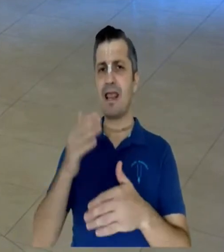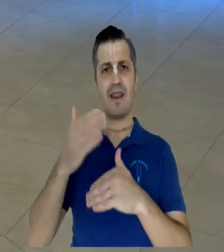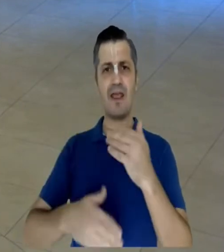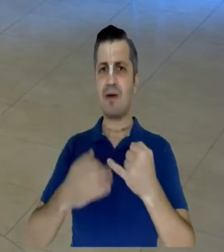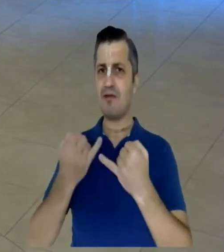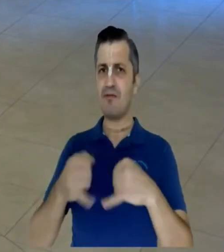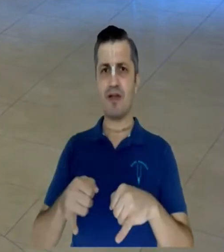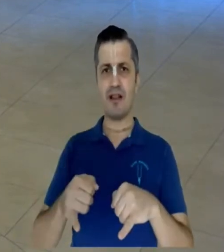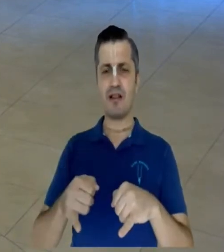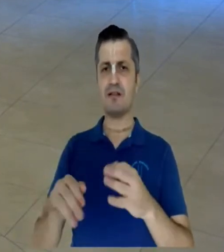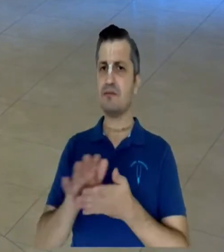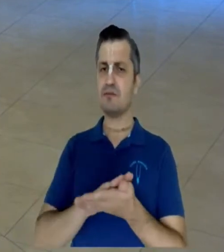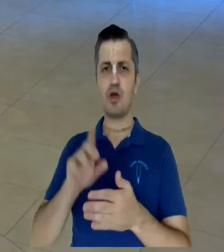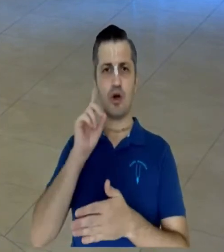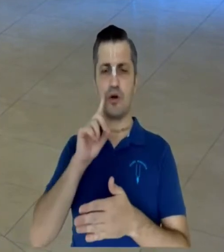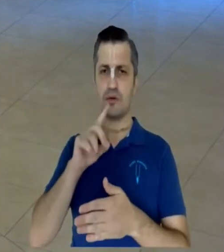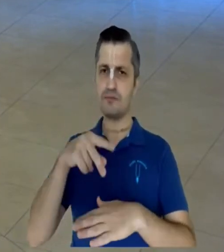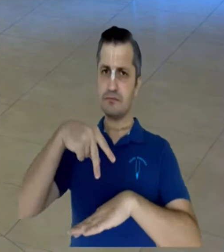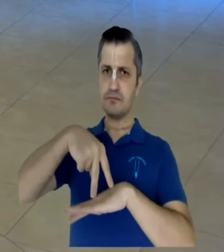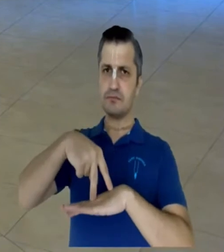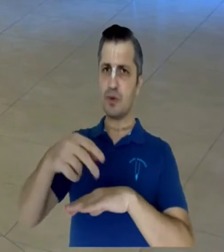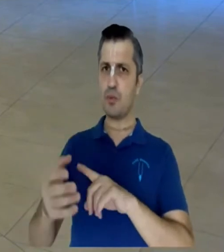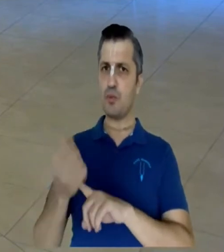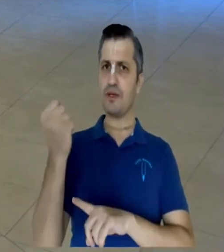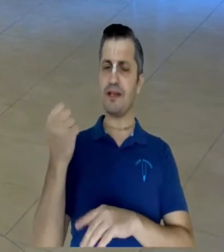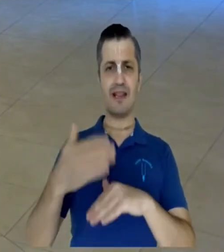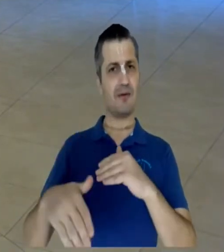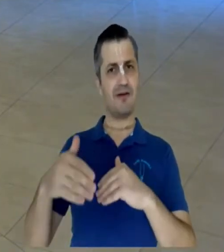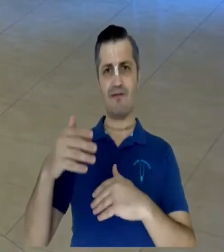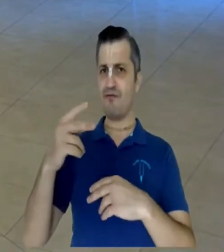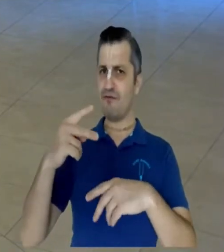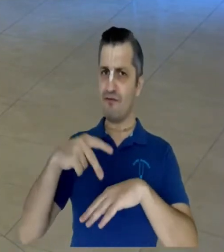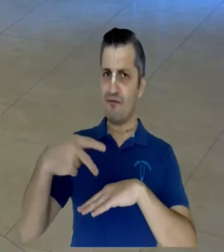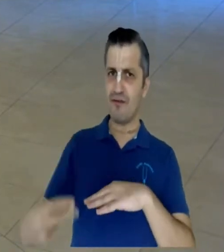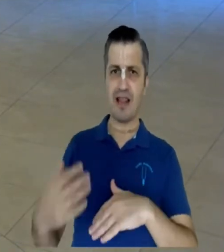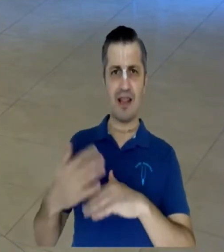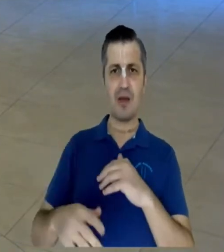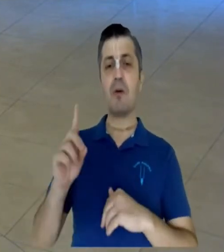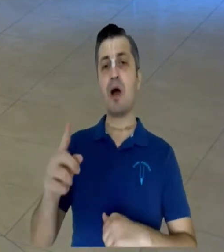atmosphere. But us as living entities, we are